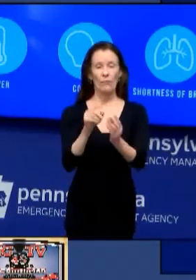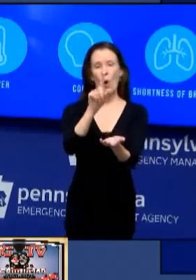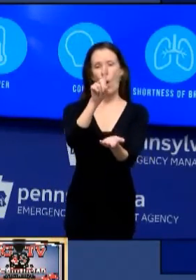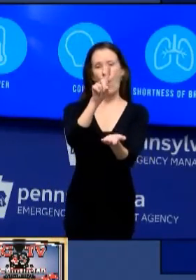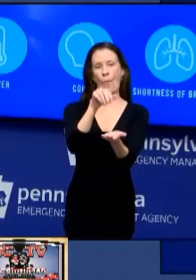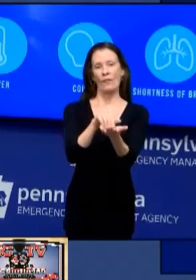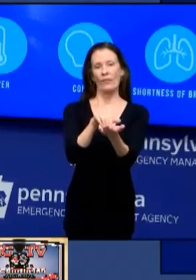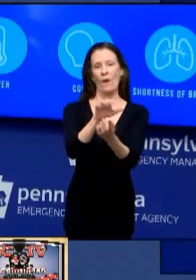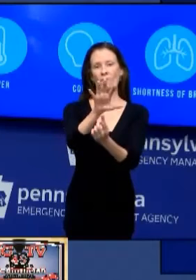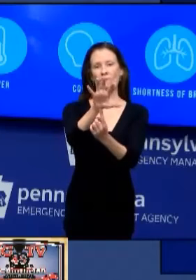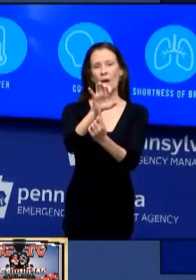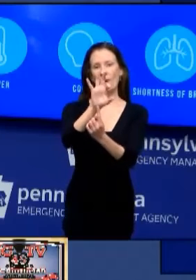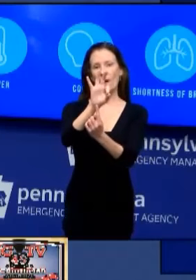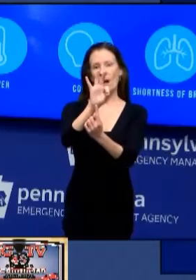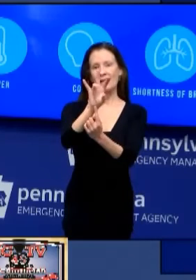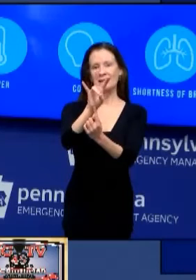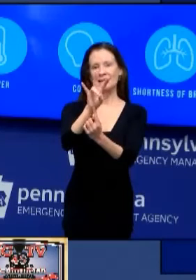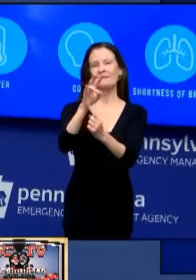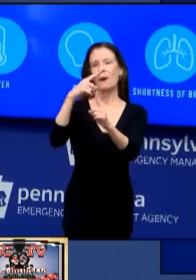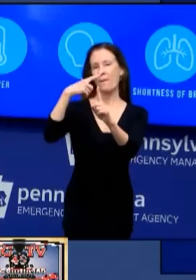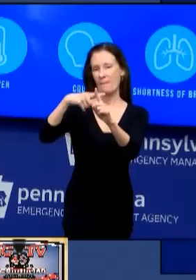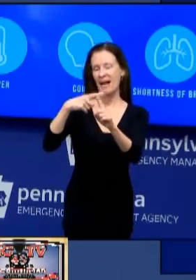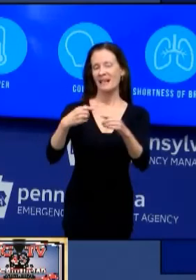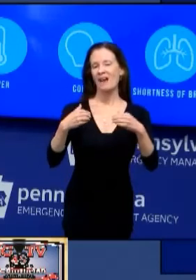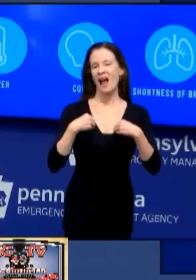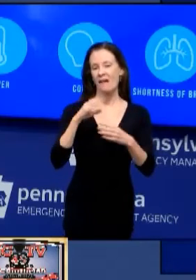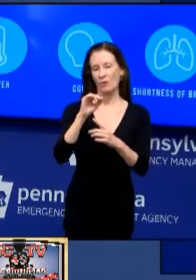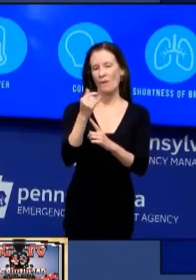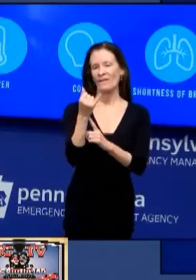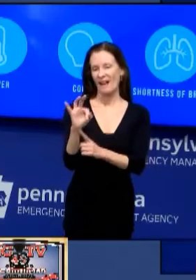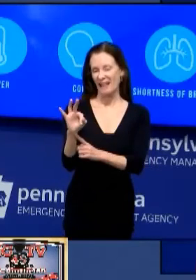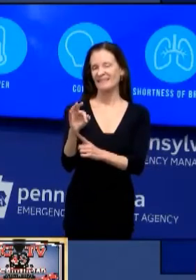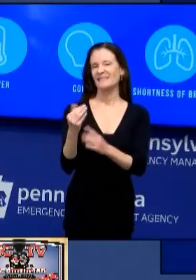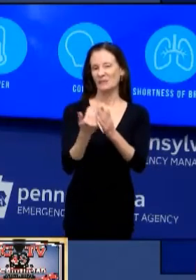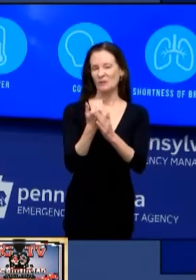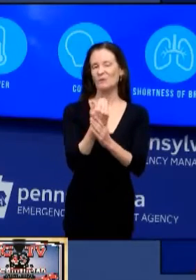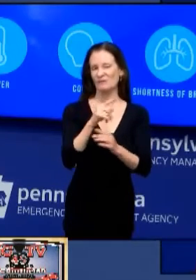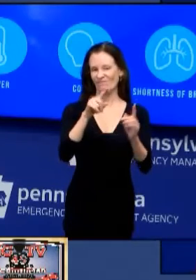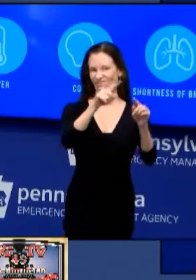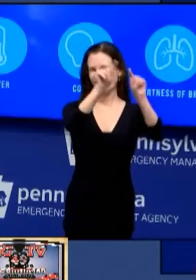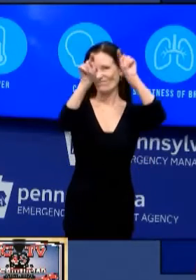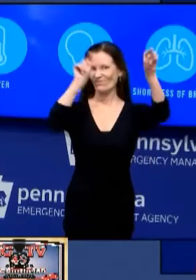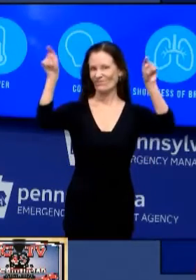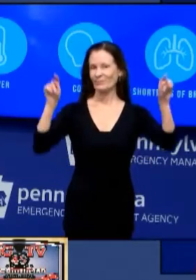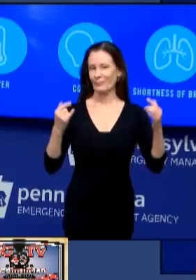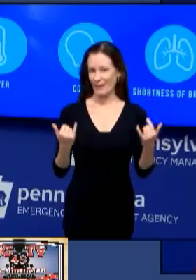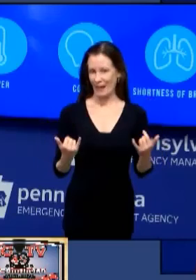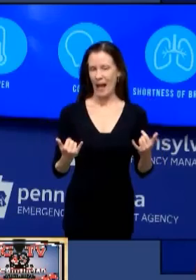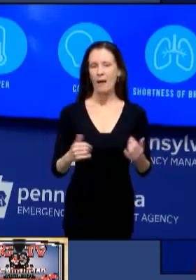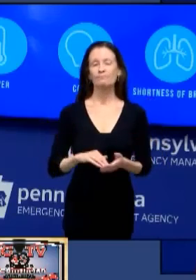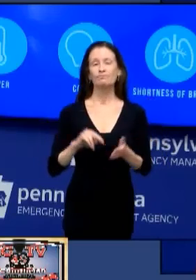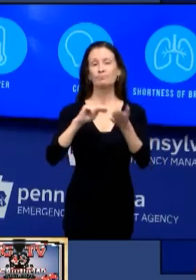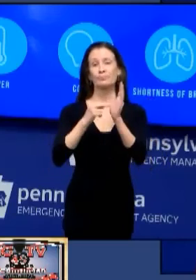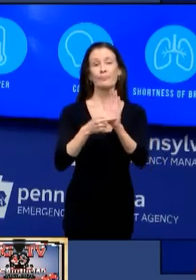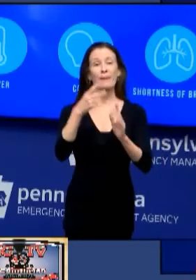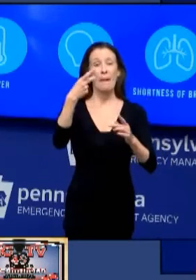1,597 new cases of COVID-19. This brings our statewide total to